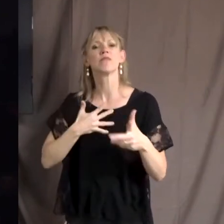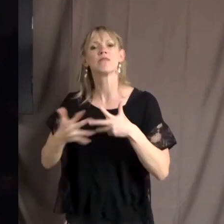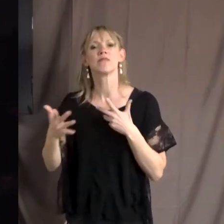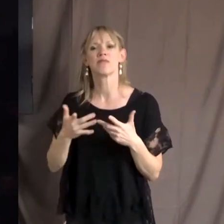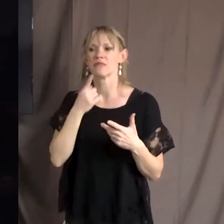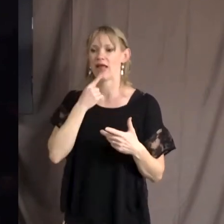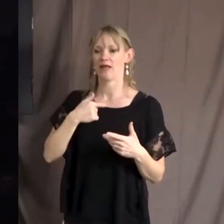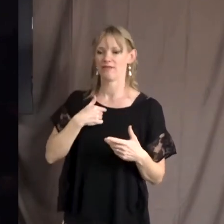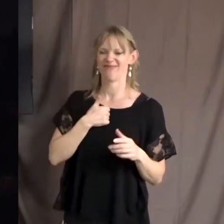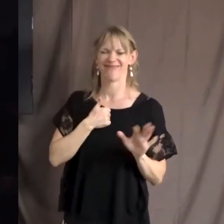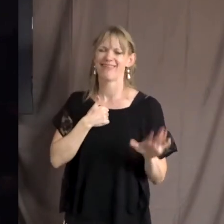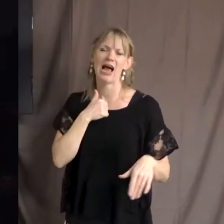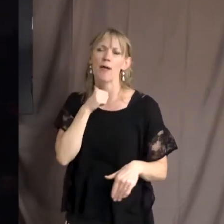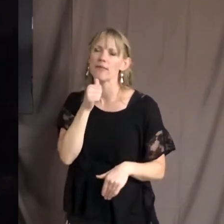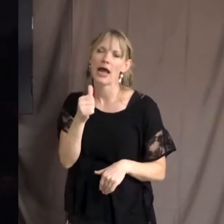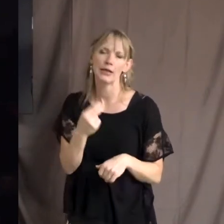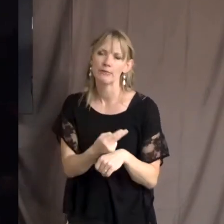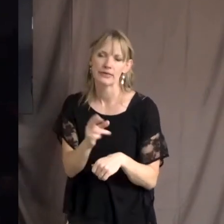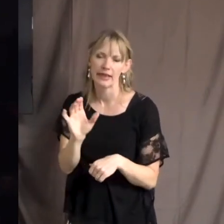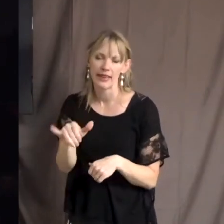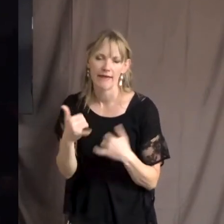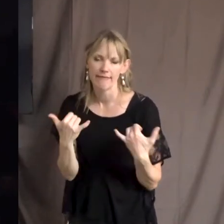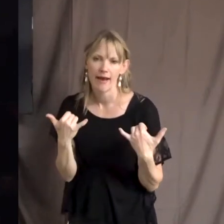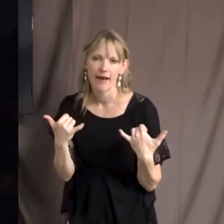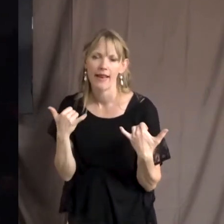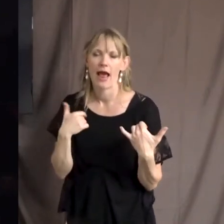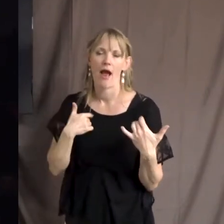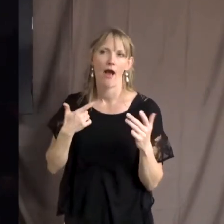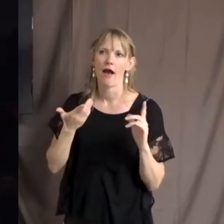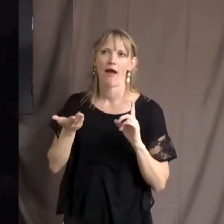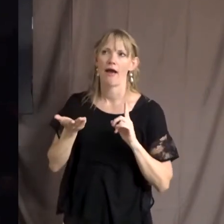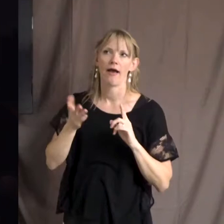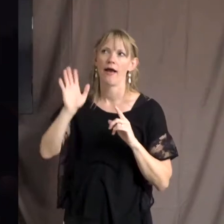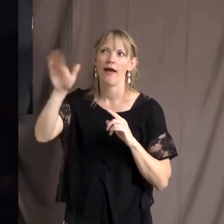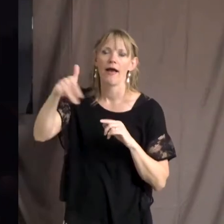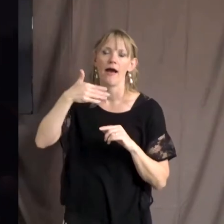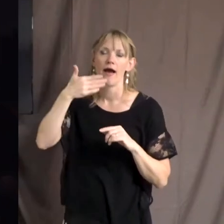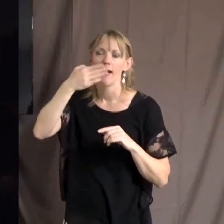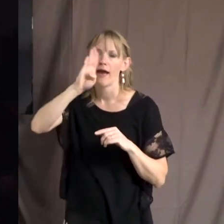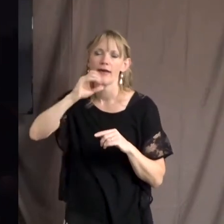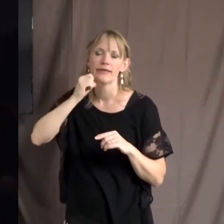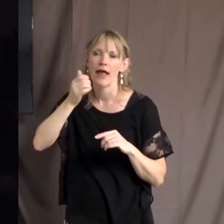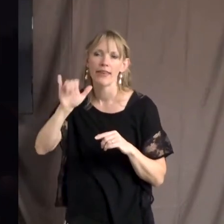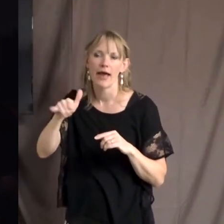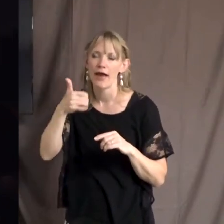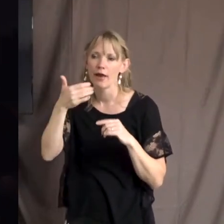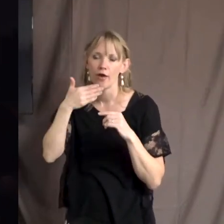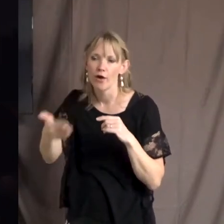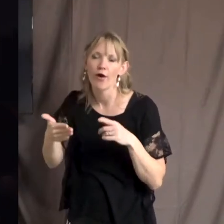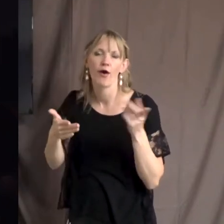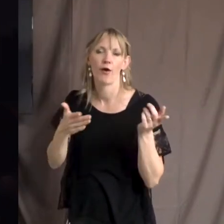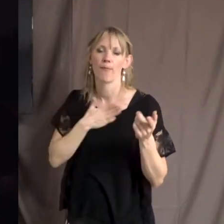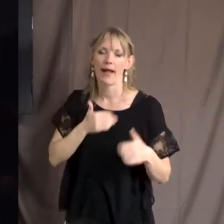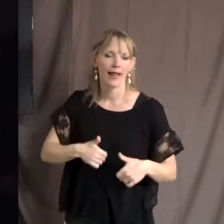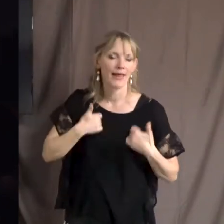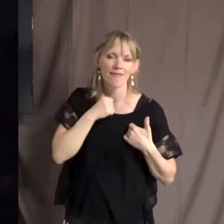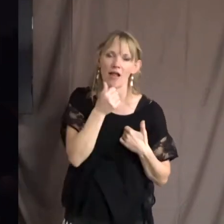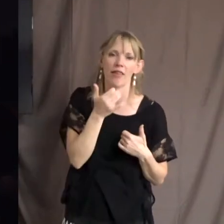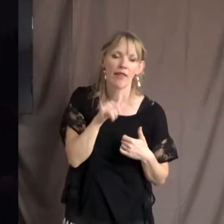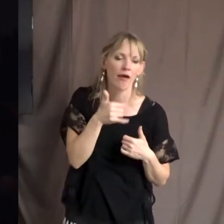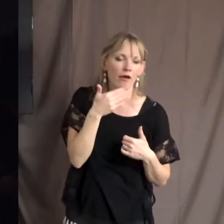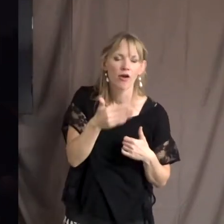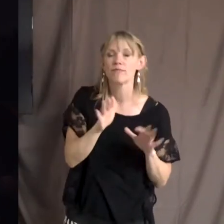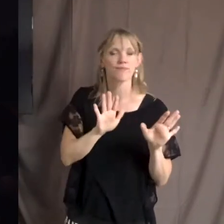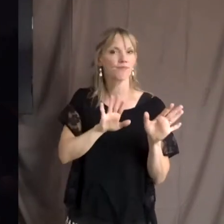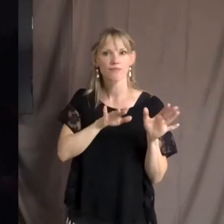ourselves we're not, when we try to talk ourselves out of the good that God is and the good that the world is and the good that my life is. Still, all